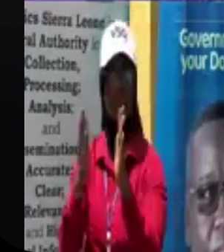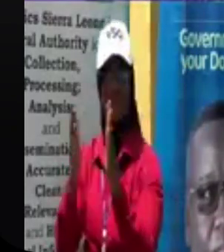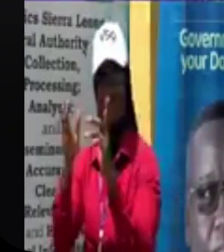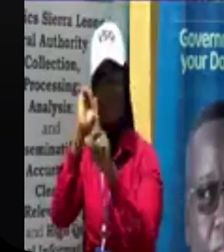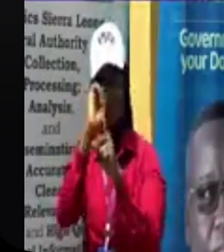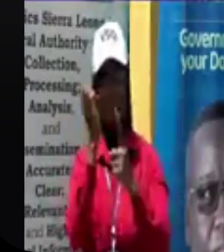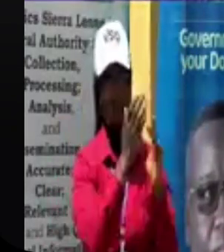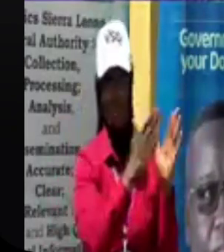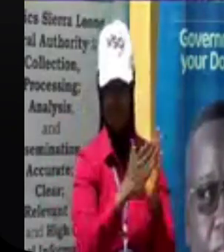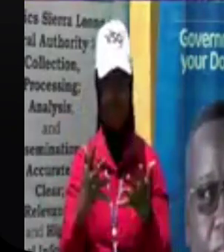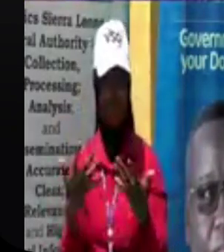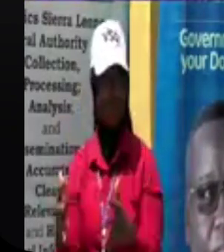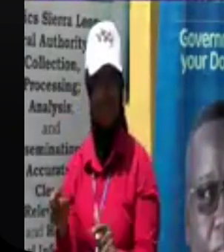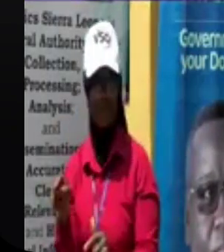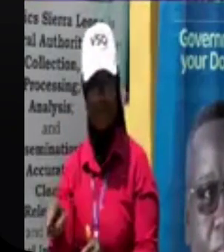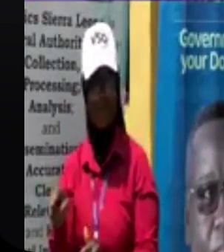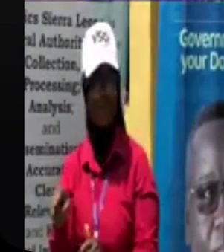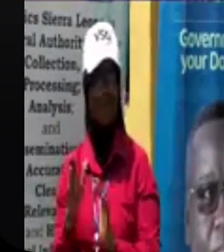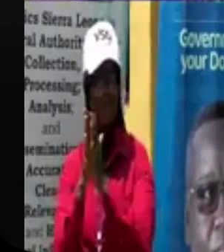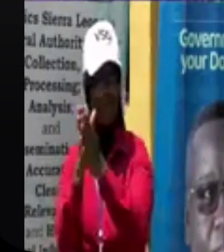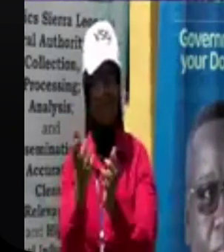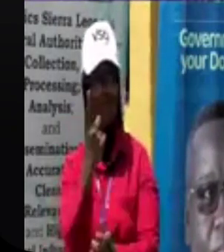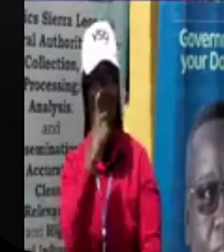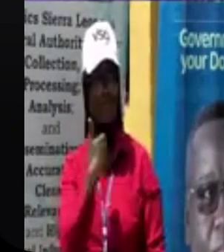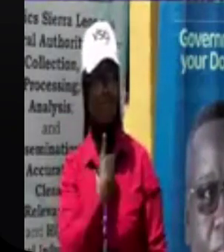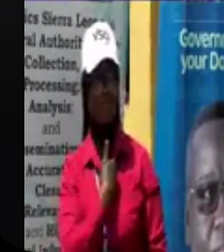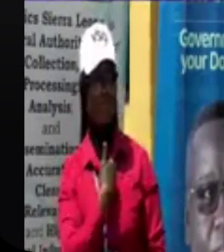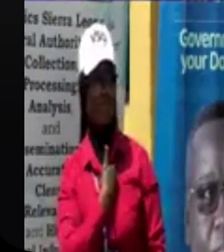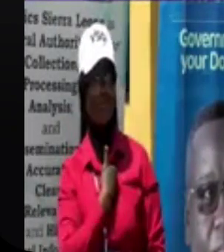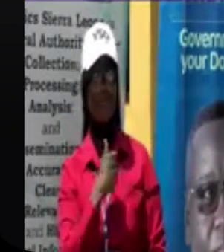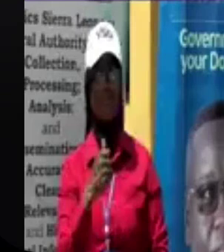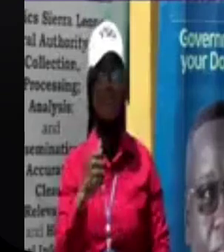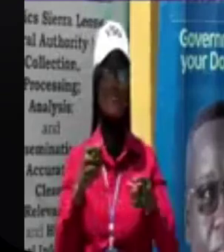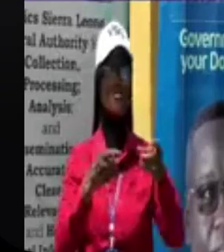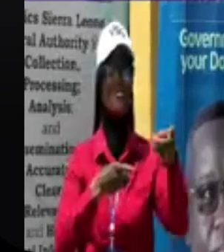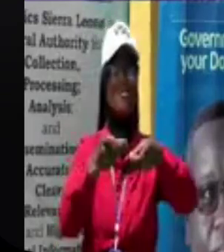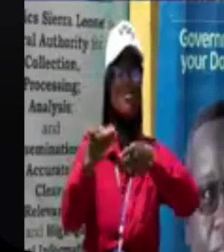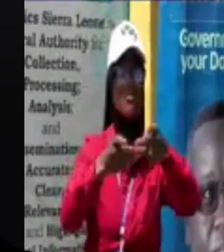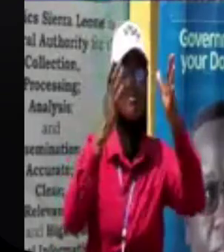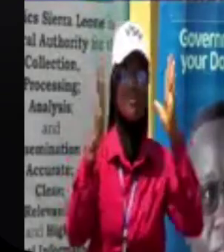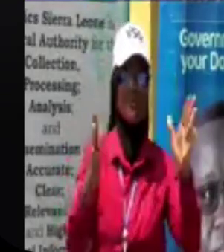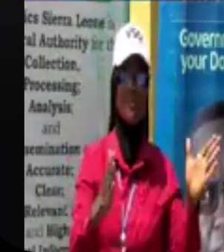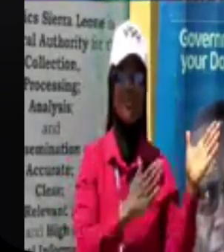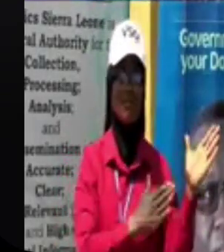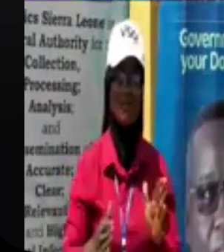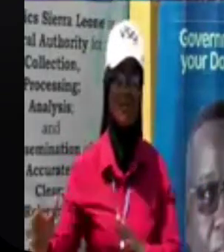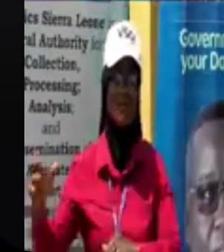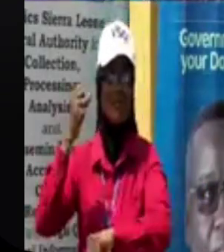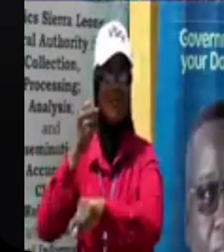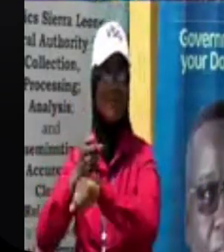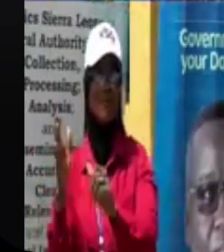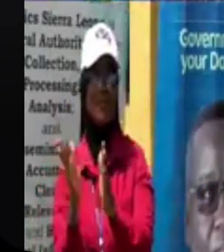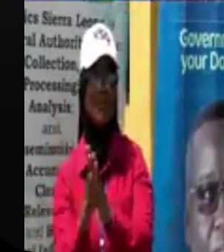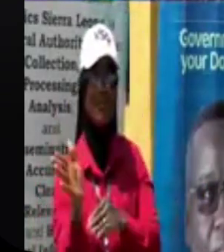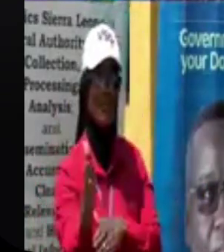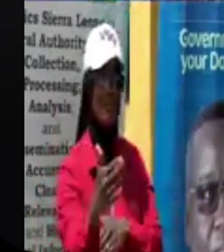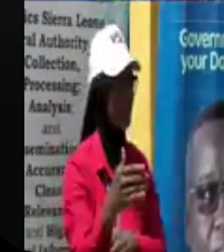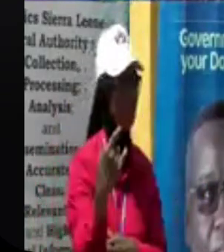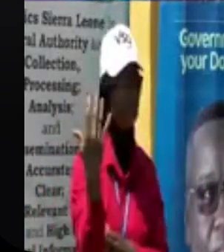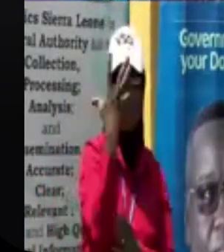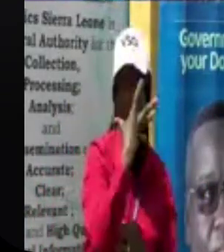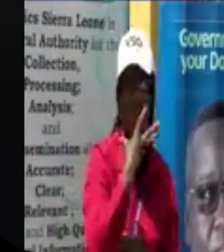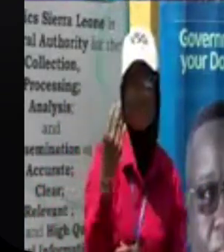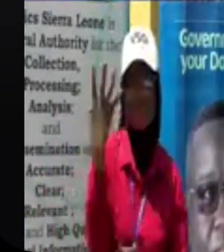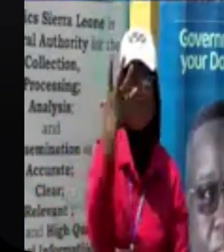plan together. I used to ask myself a question as Director of Planning, working with the Minister, you know, with this beautiful